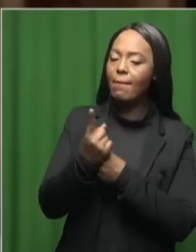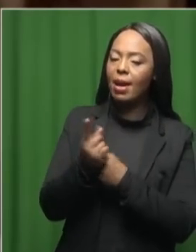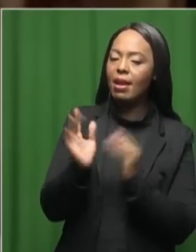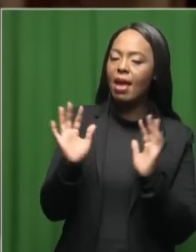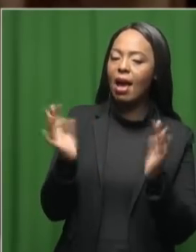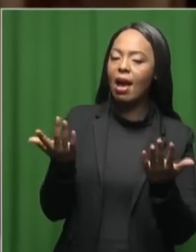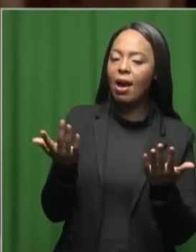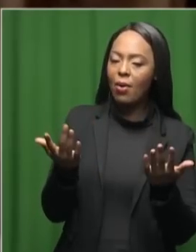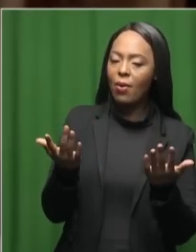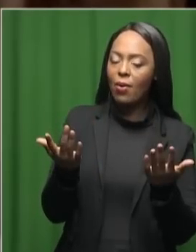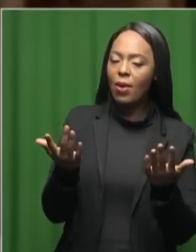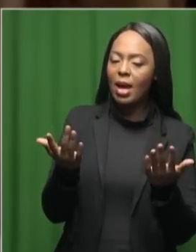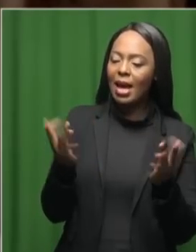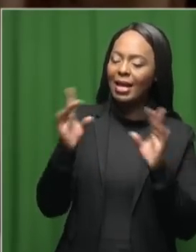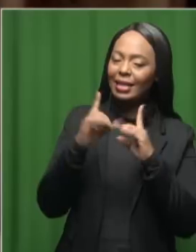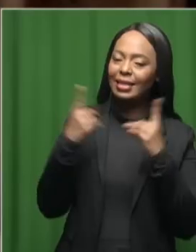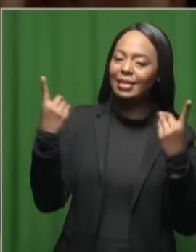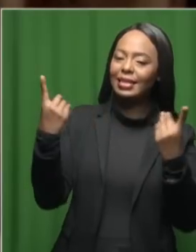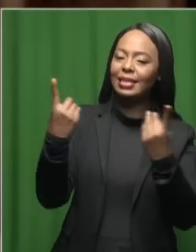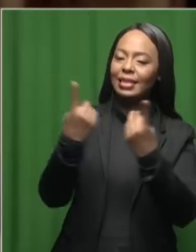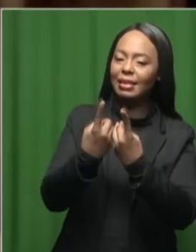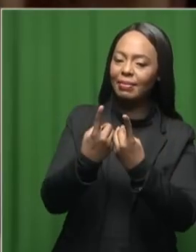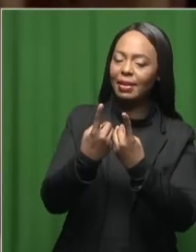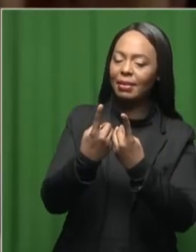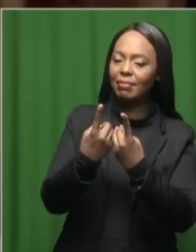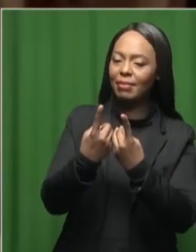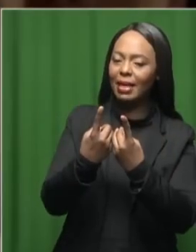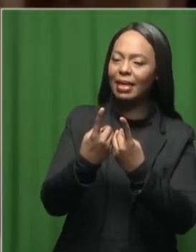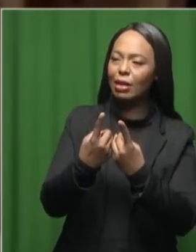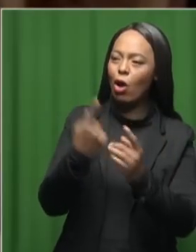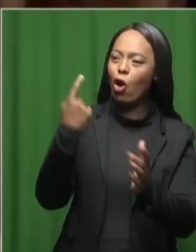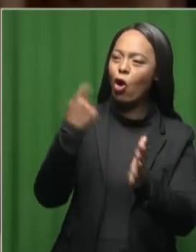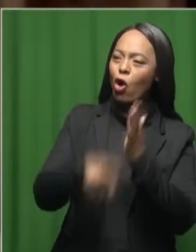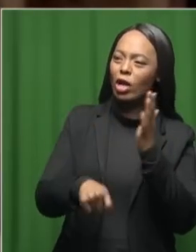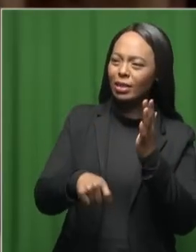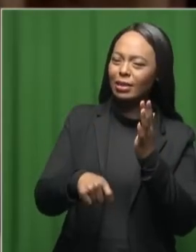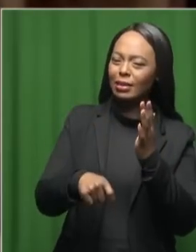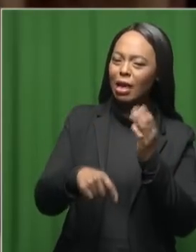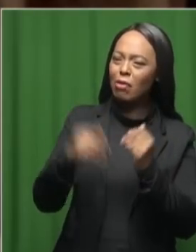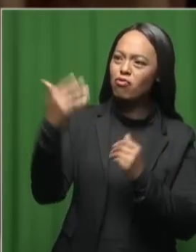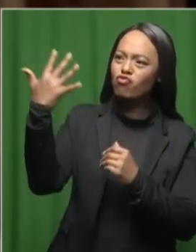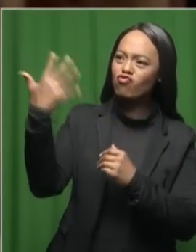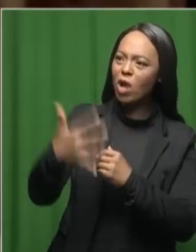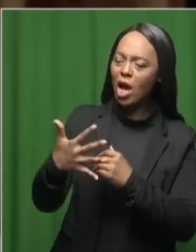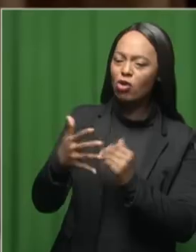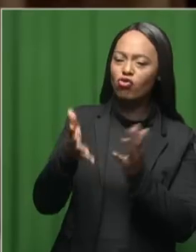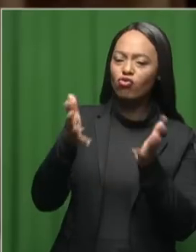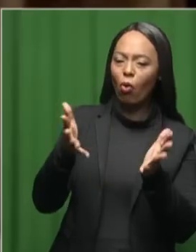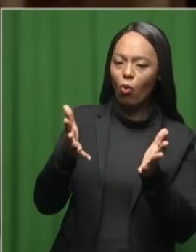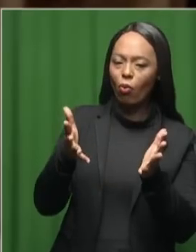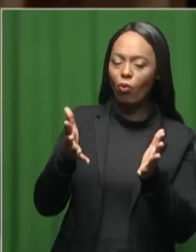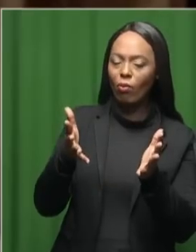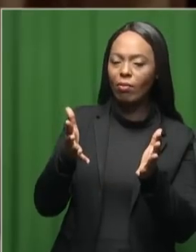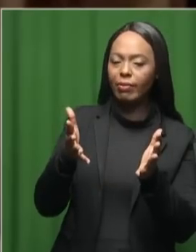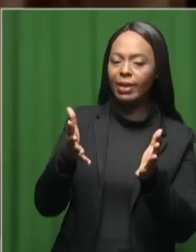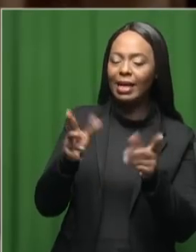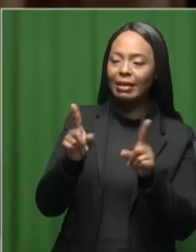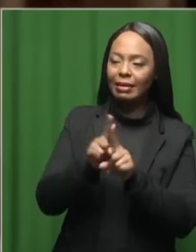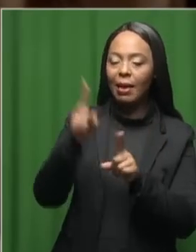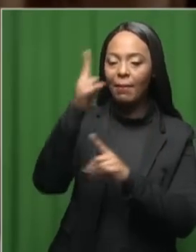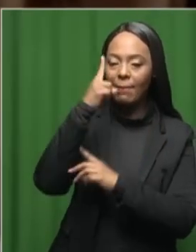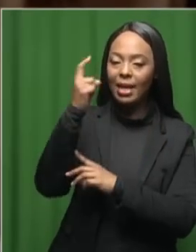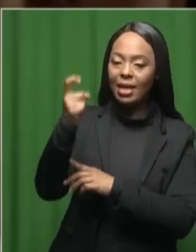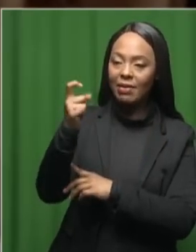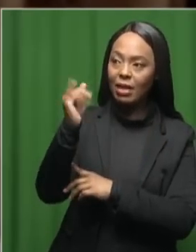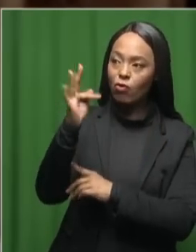that the department incur such cost. We believe that if these